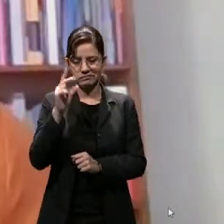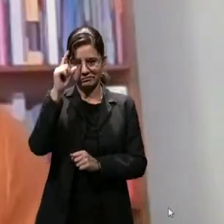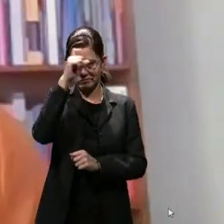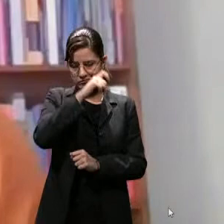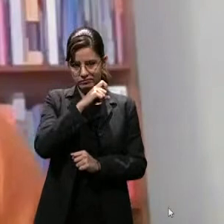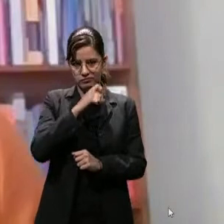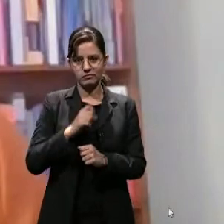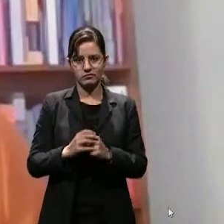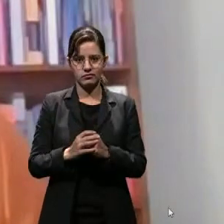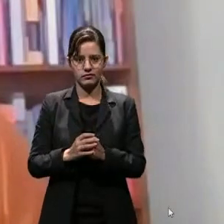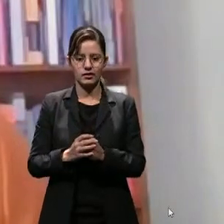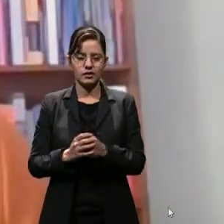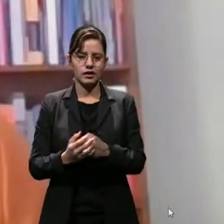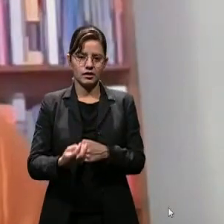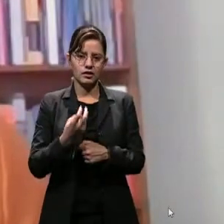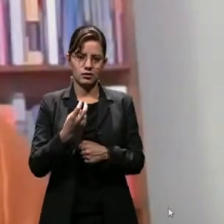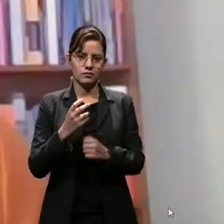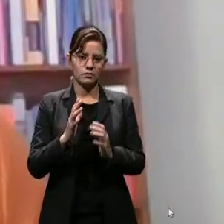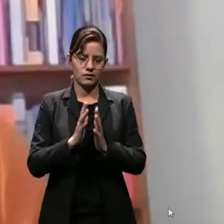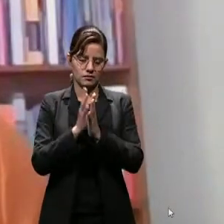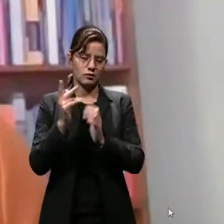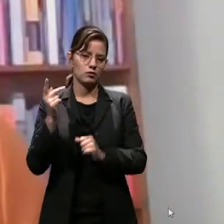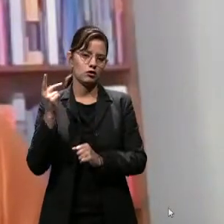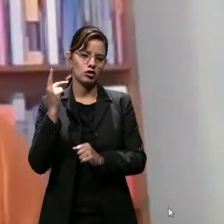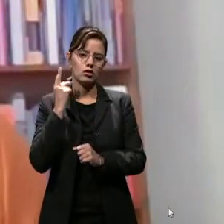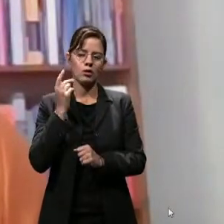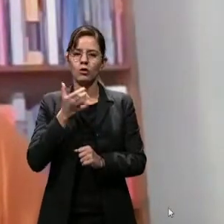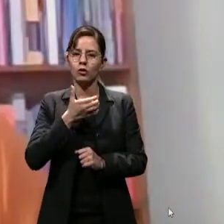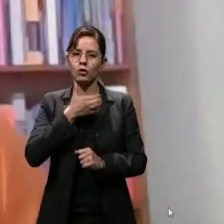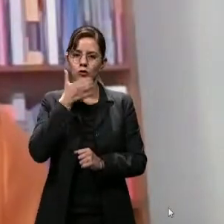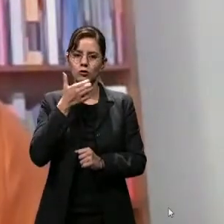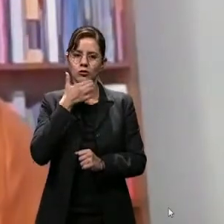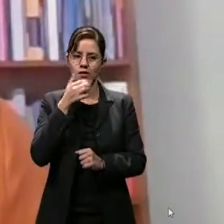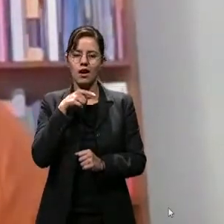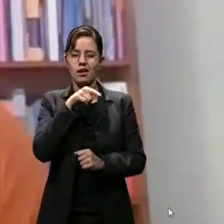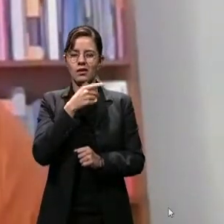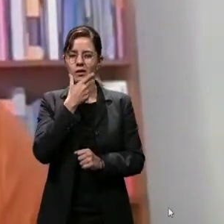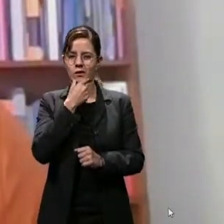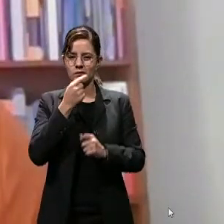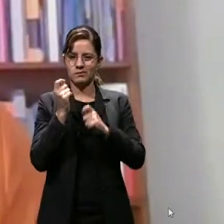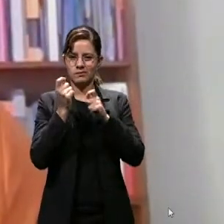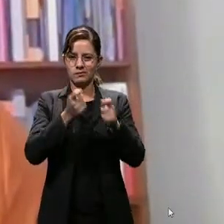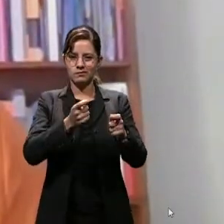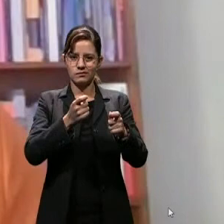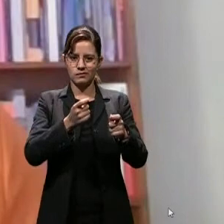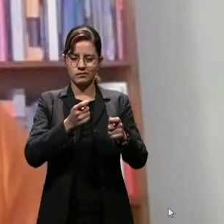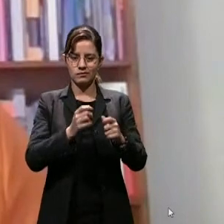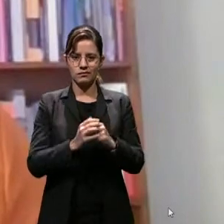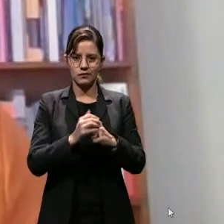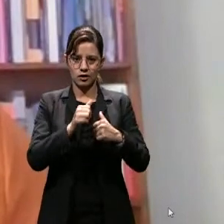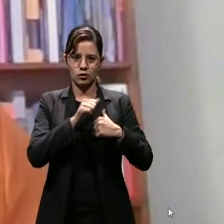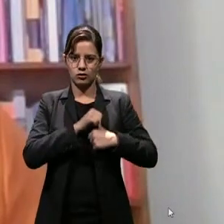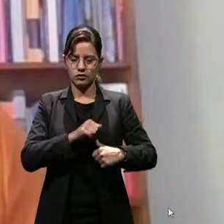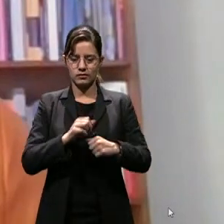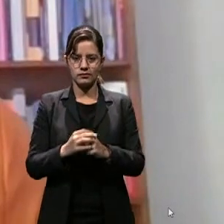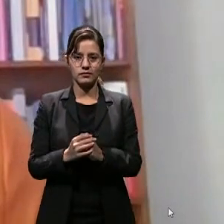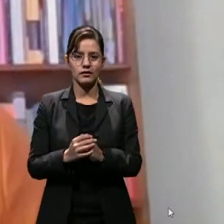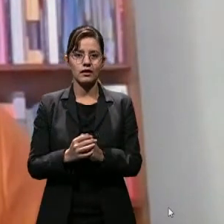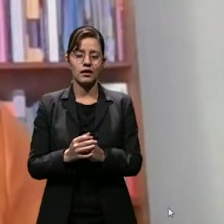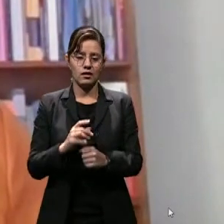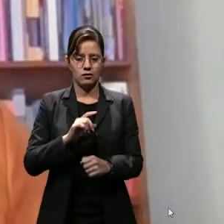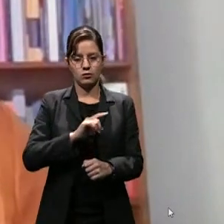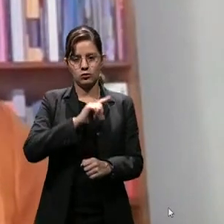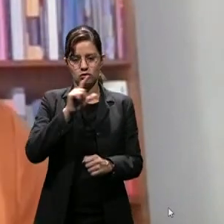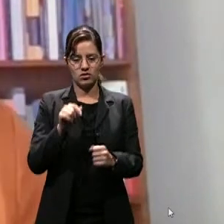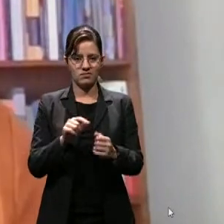The political space is traditionally considered for men. Quotas were applied